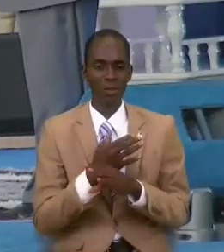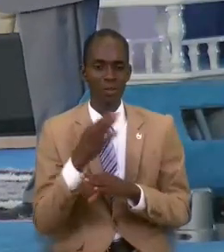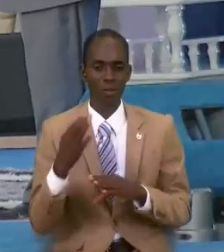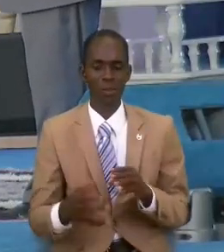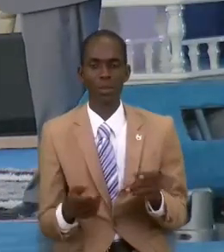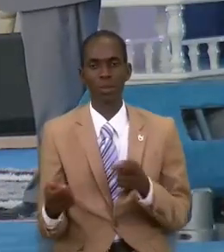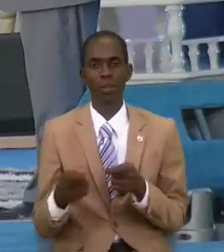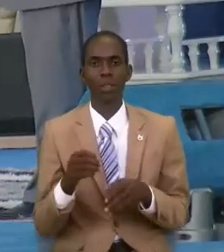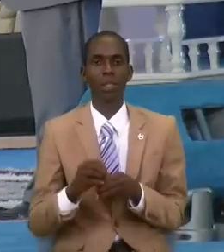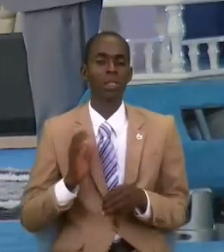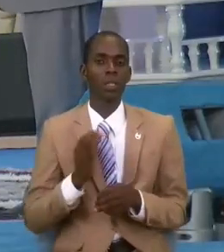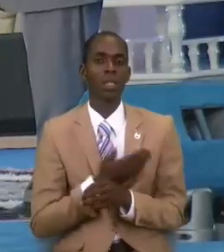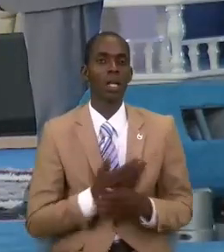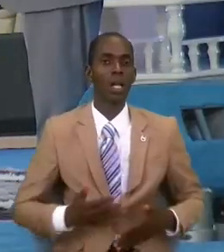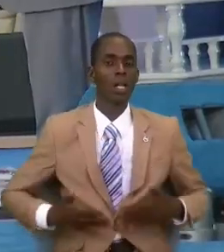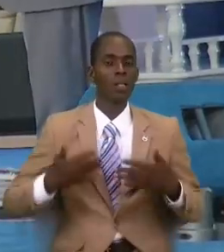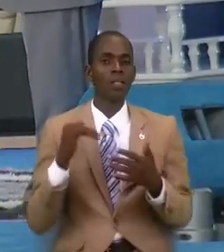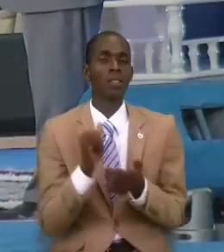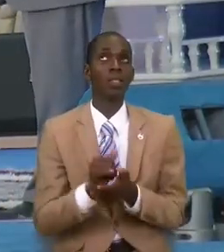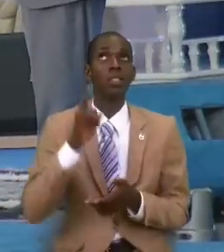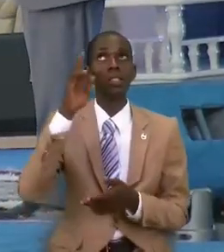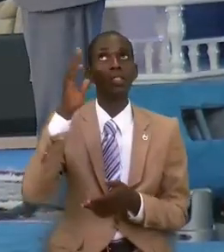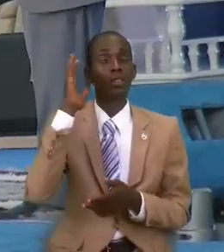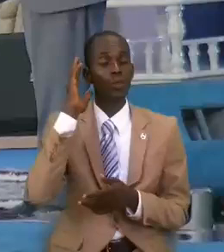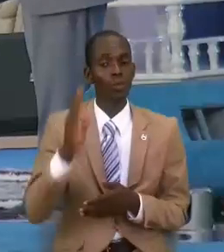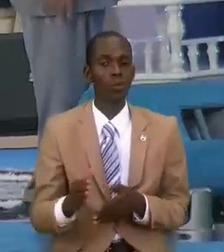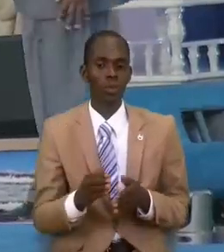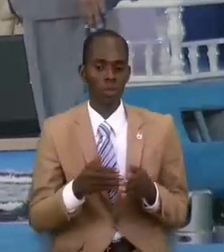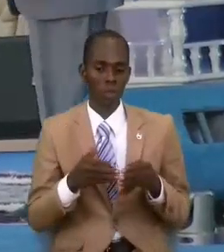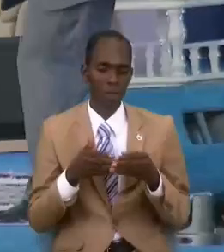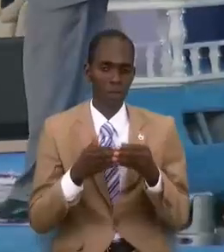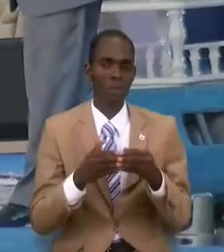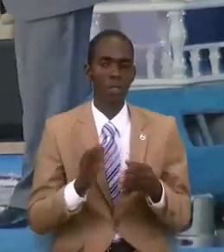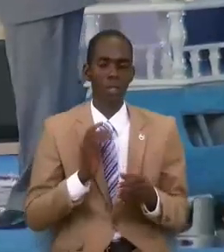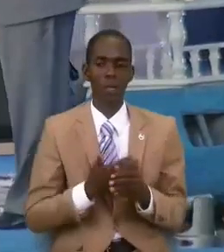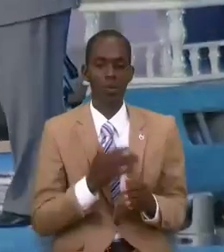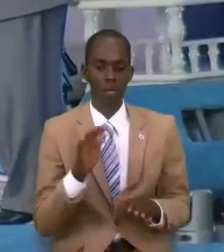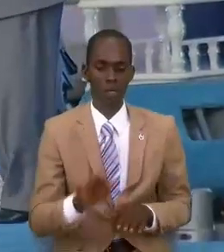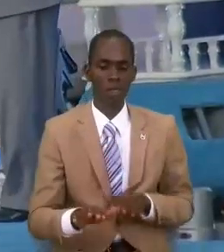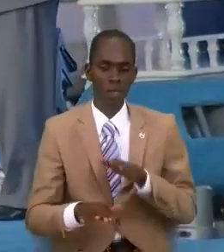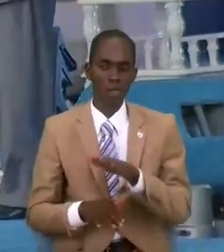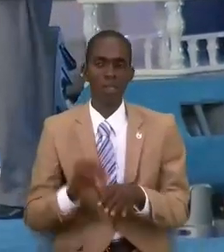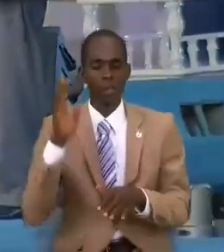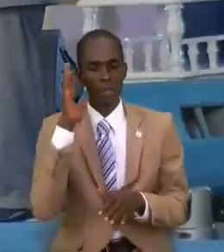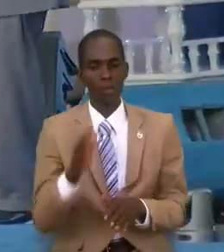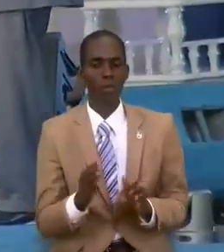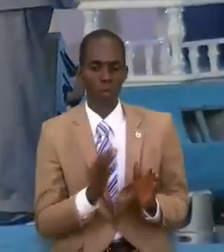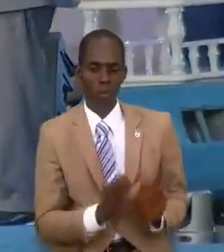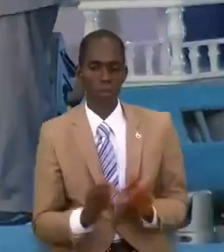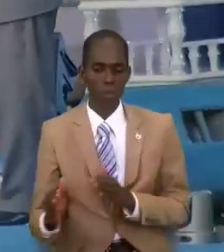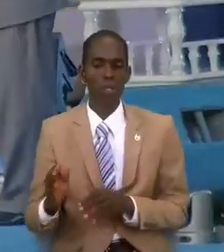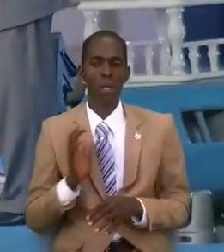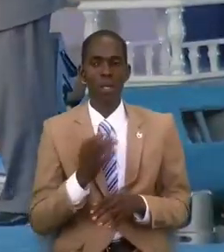our lives, he'll order our families, he will order our local church, he will order his